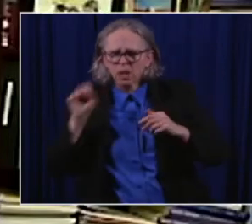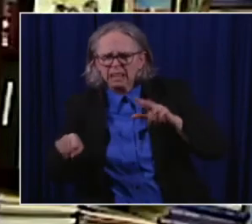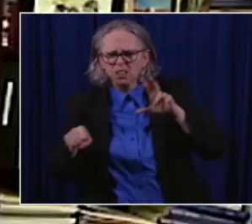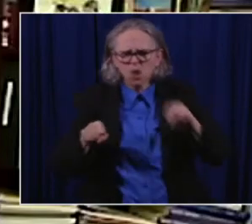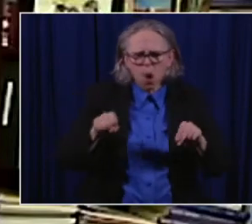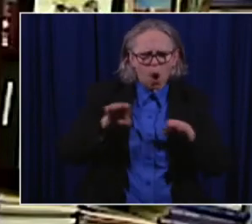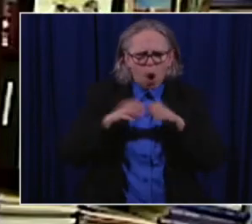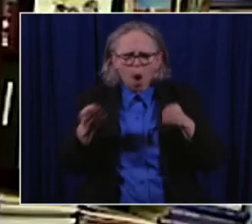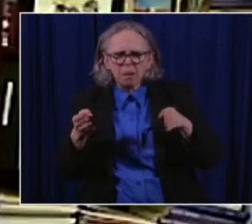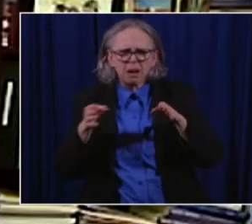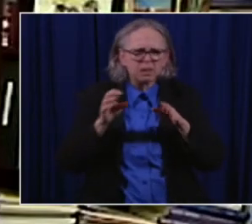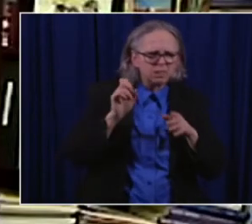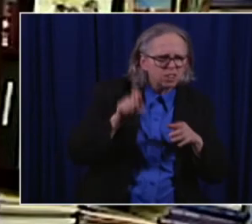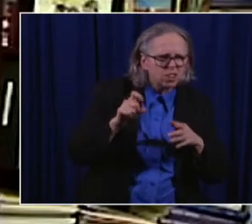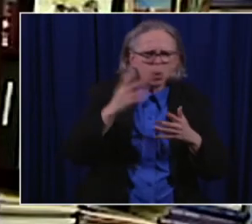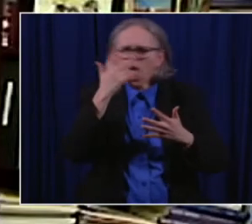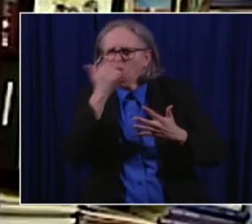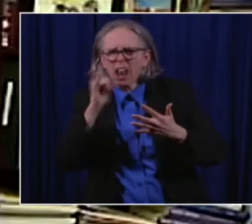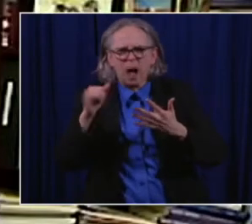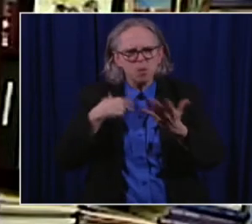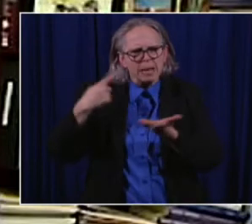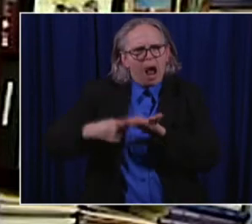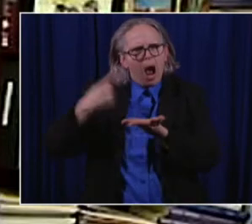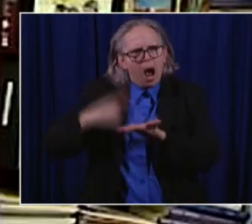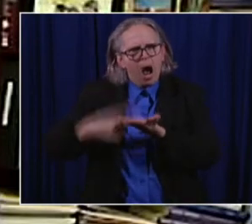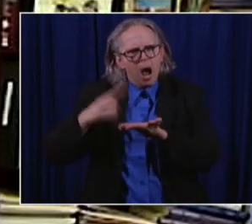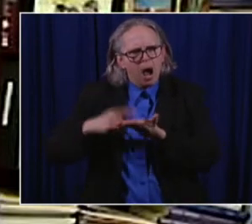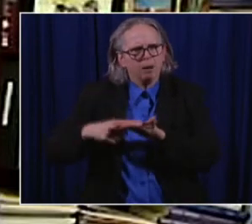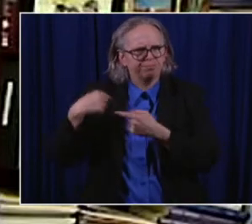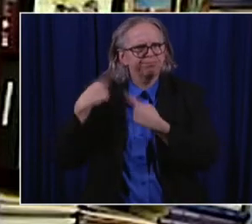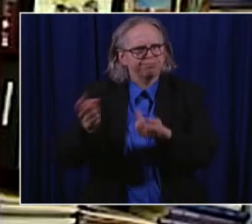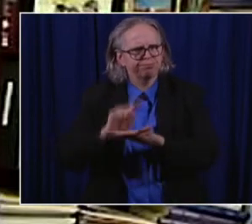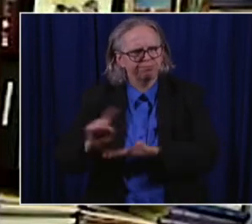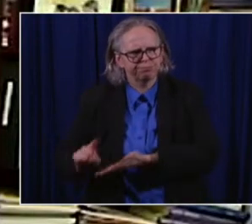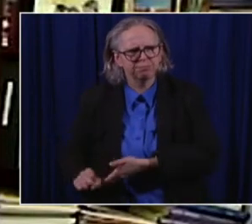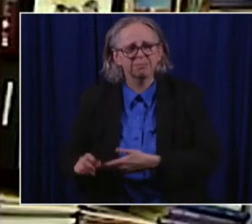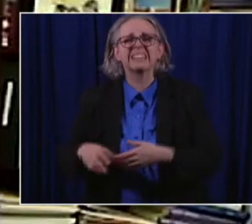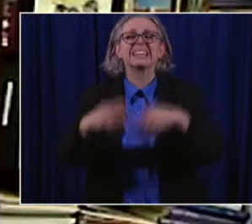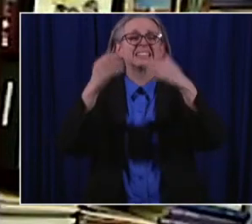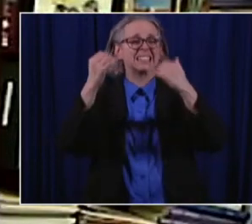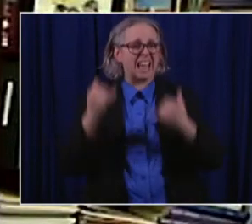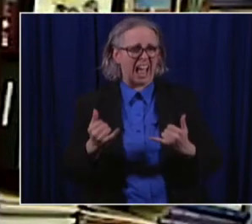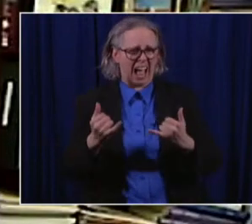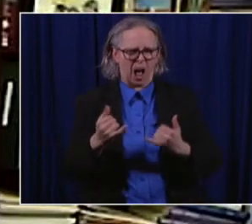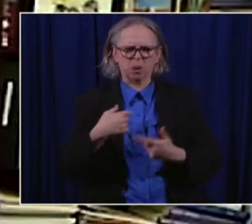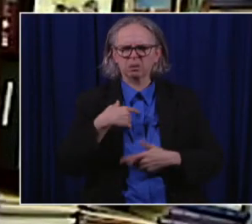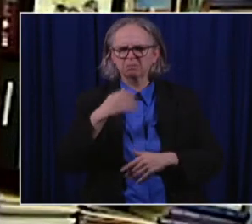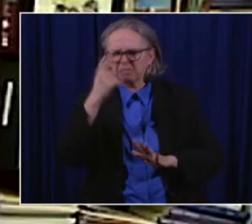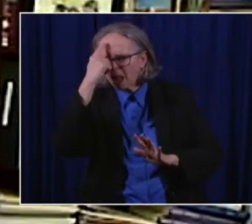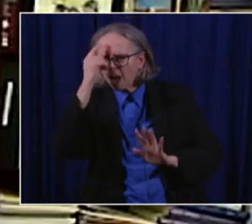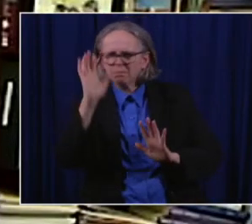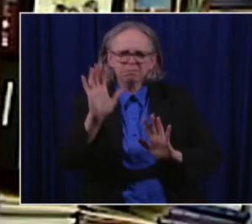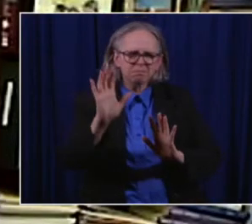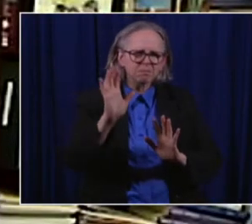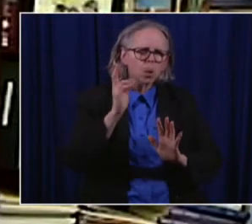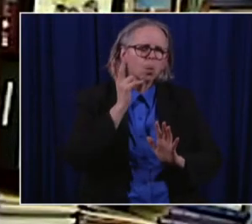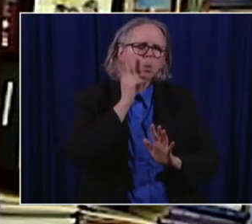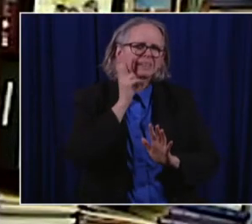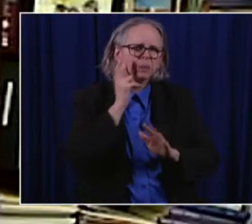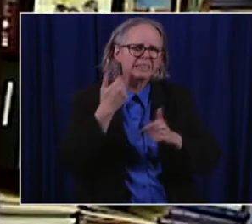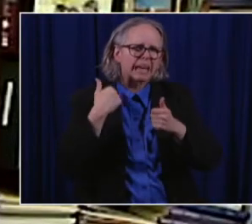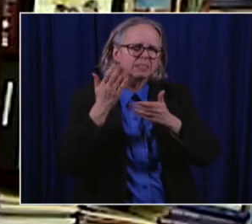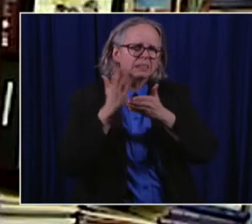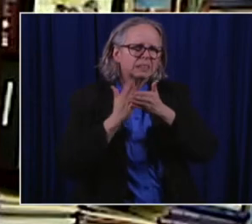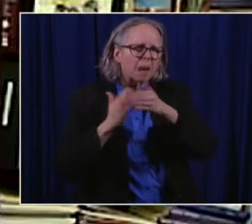open. At this point, we think there is still additional capacity in our hospitals before we would need to move